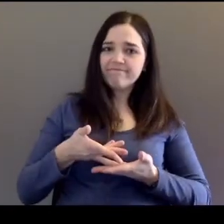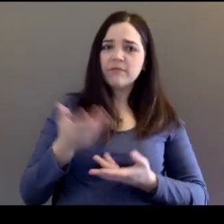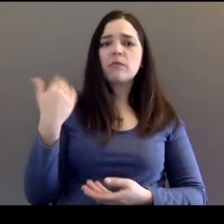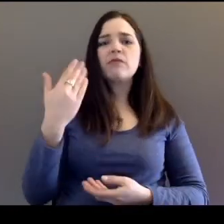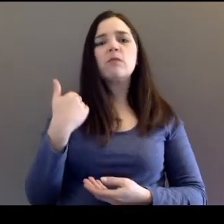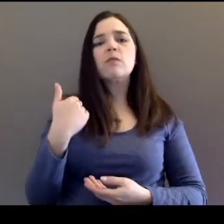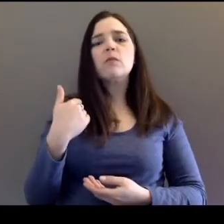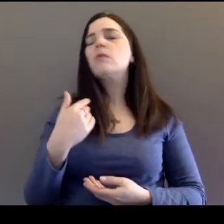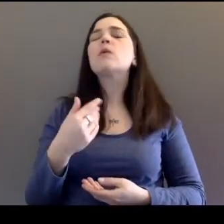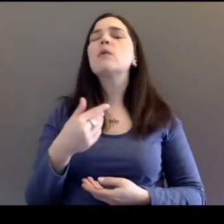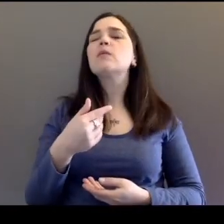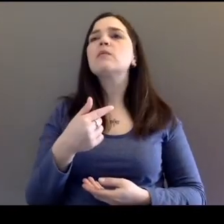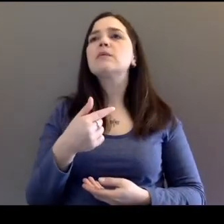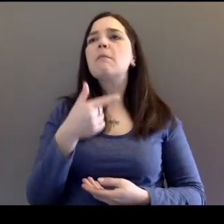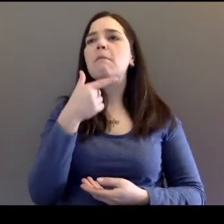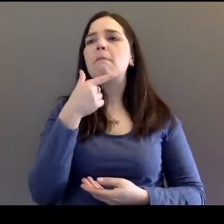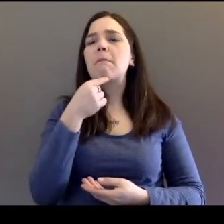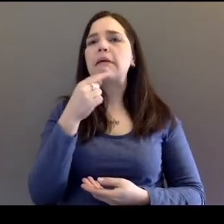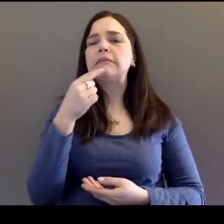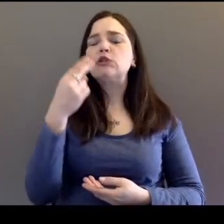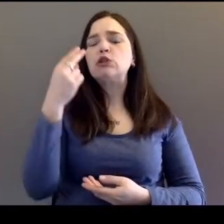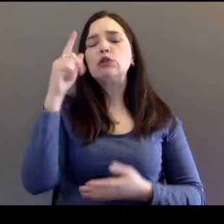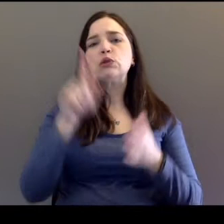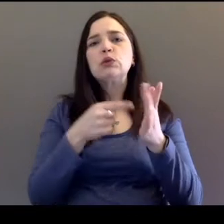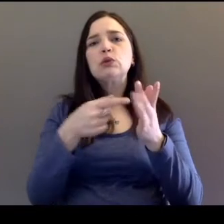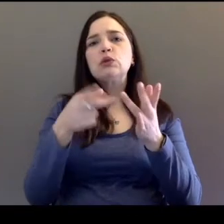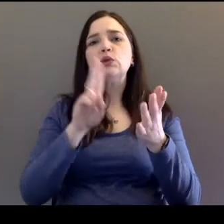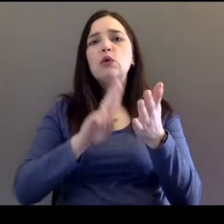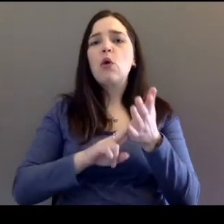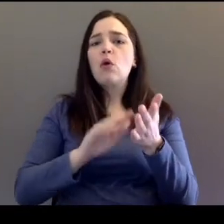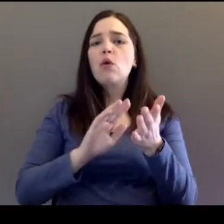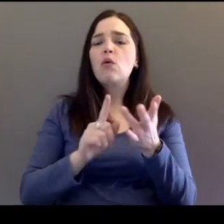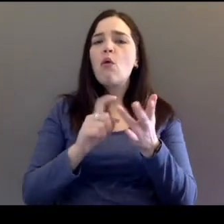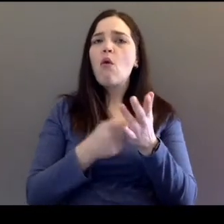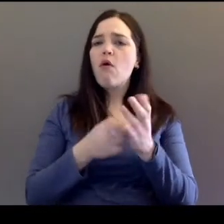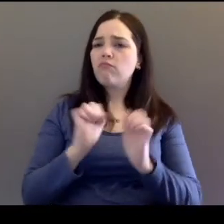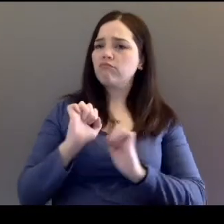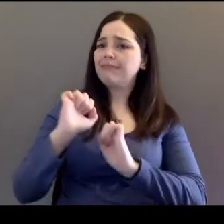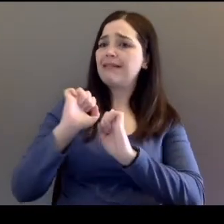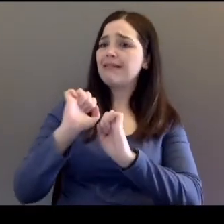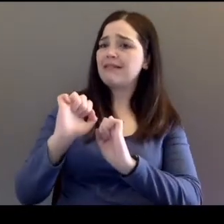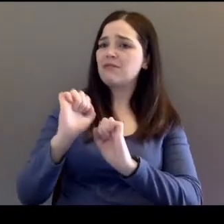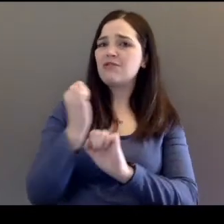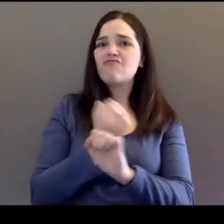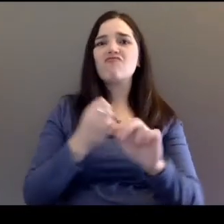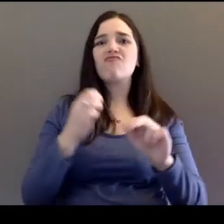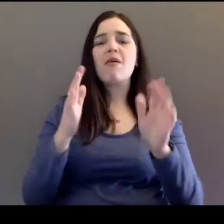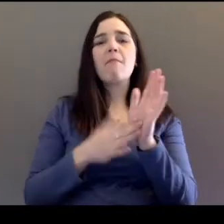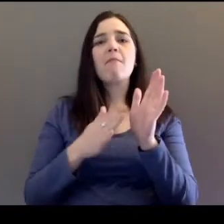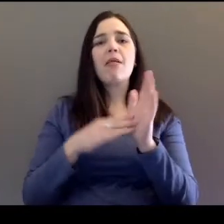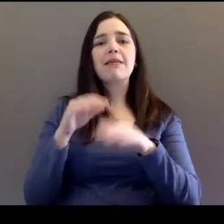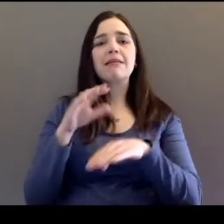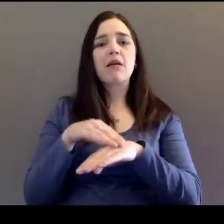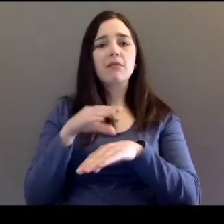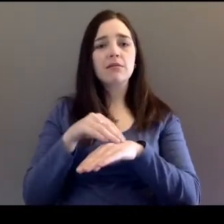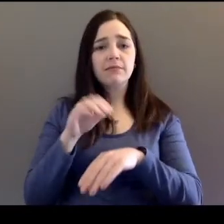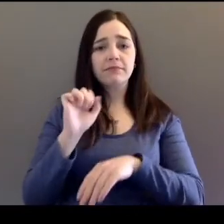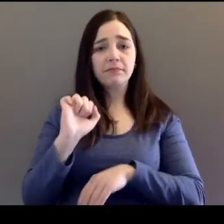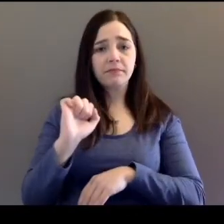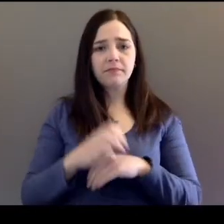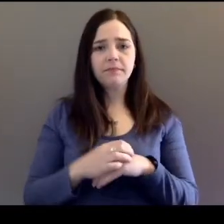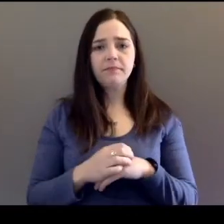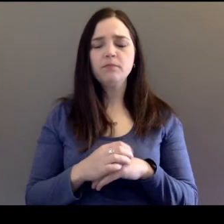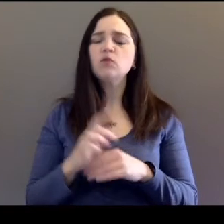guy called John Orr, and I don't know much about him other than that he was my grandmother's cousin. But John Orr was